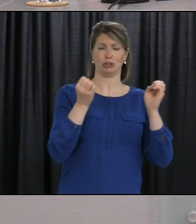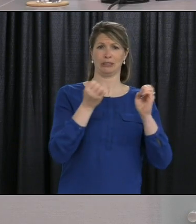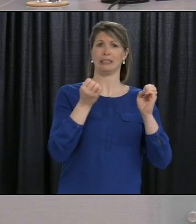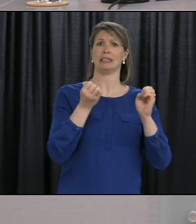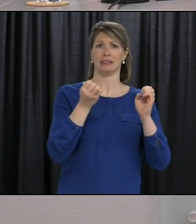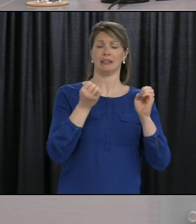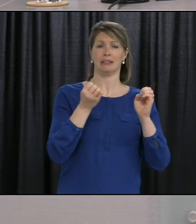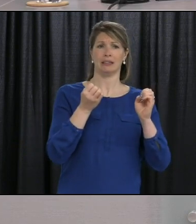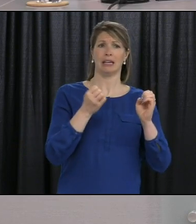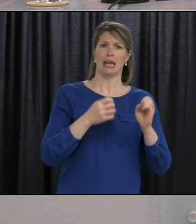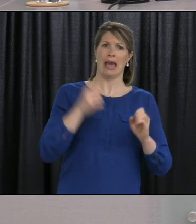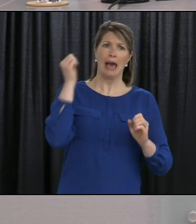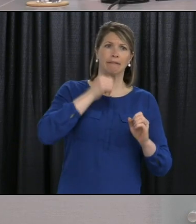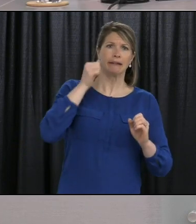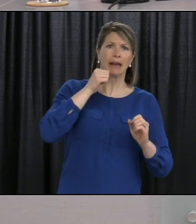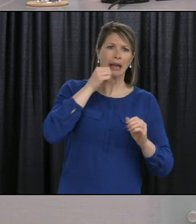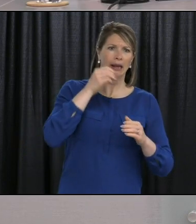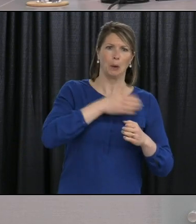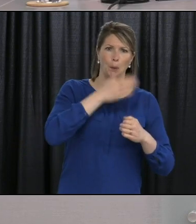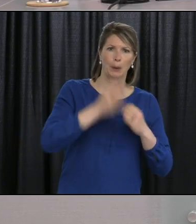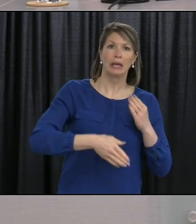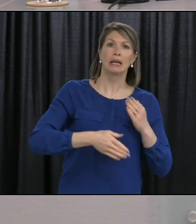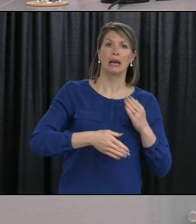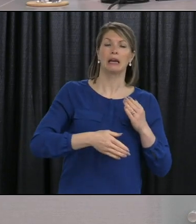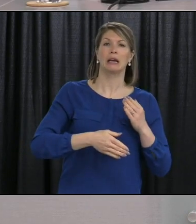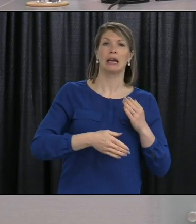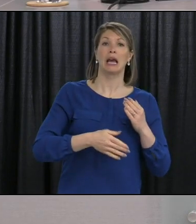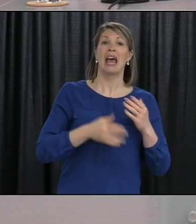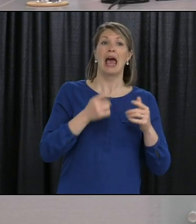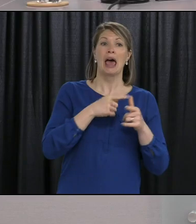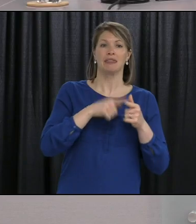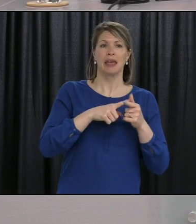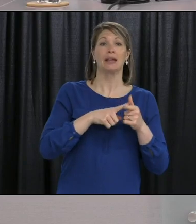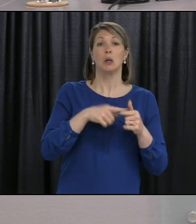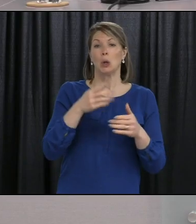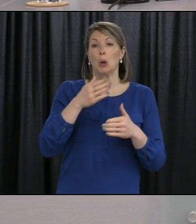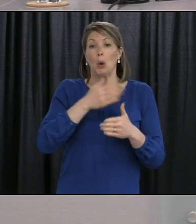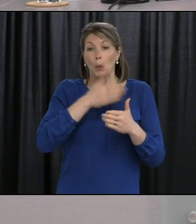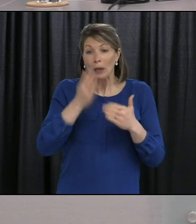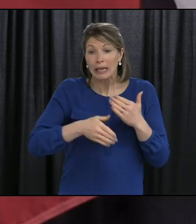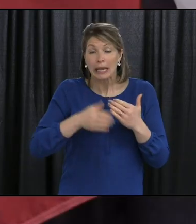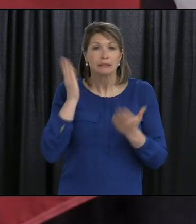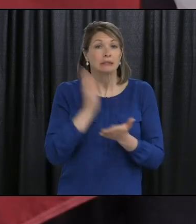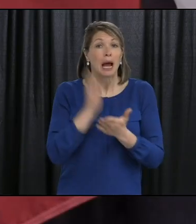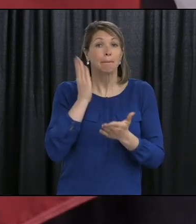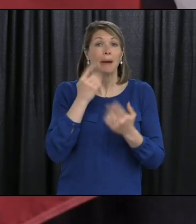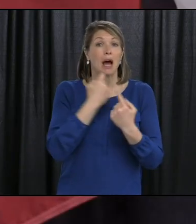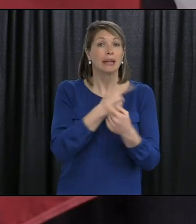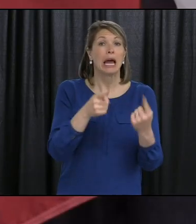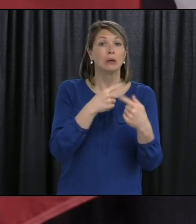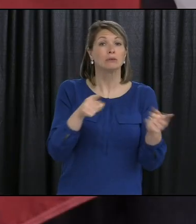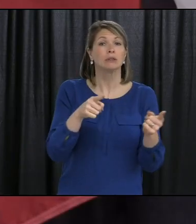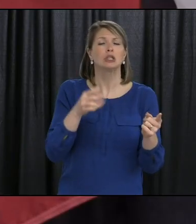Labrador follow the lead of other provinces and start holding briefings less often? We're